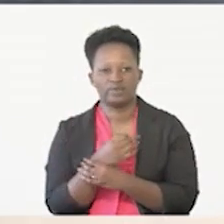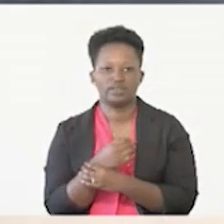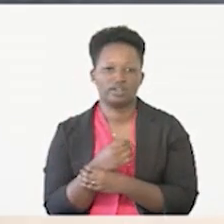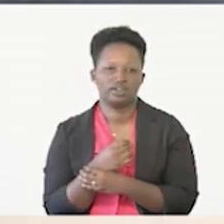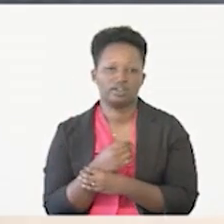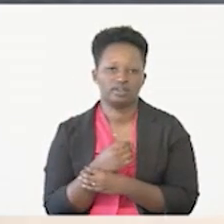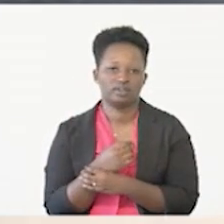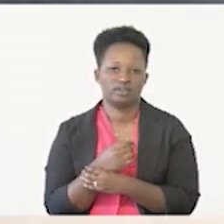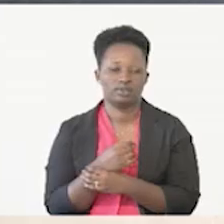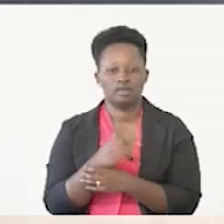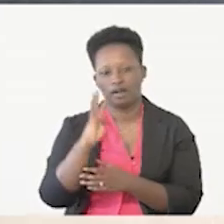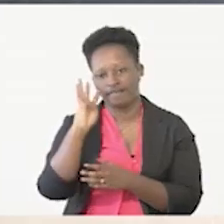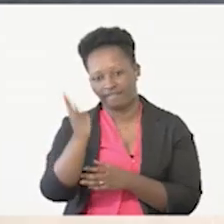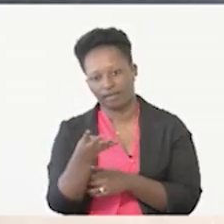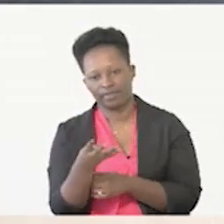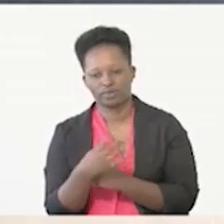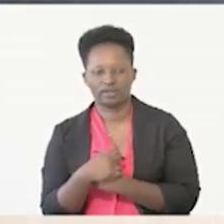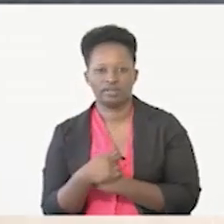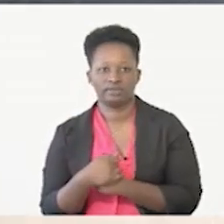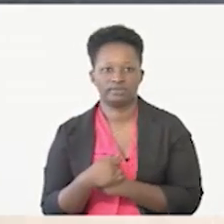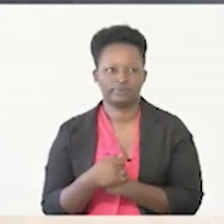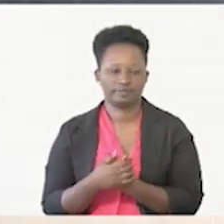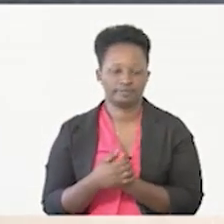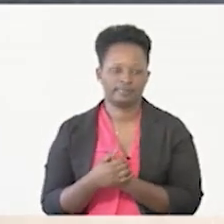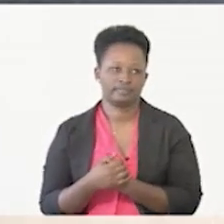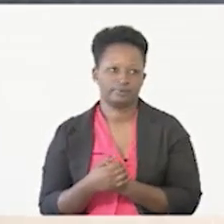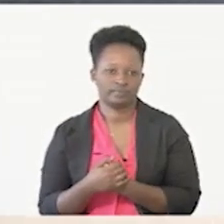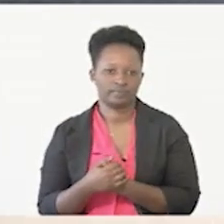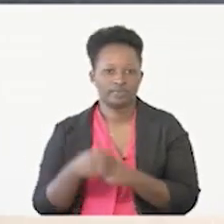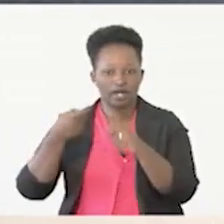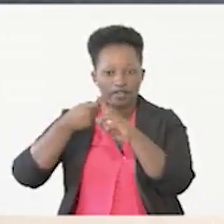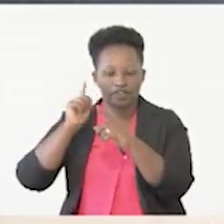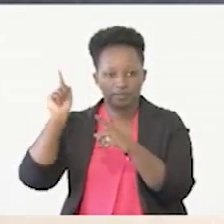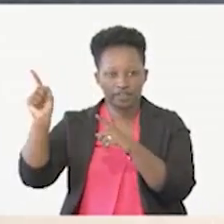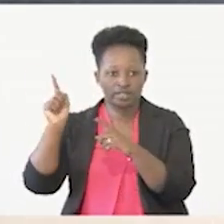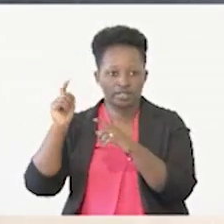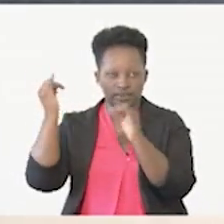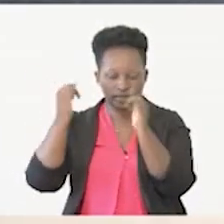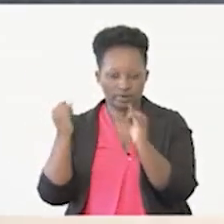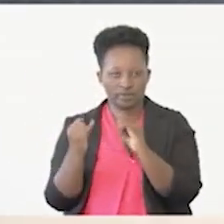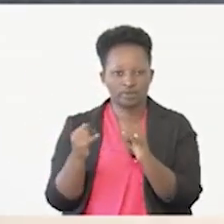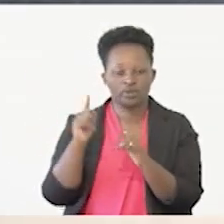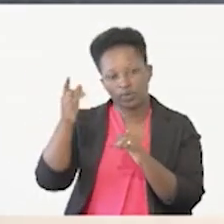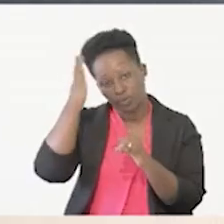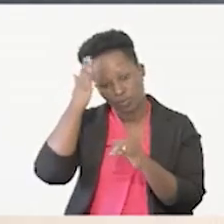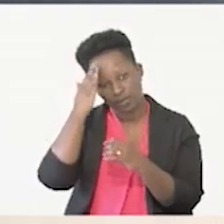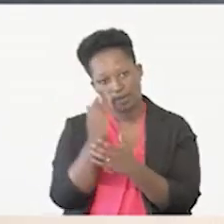3,000, then 4,000. Then from this, from our scale, you know